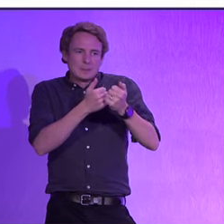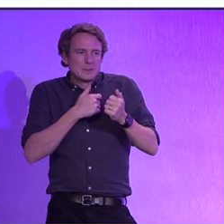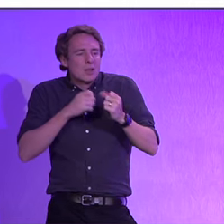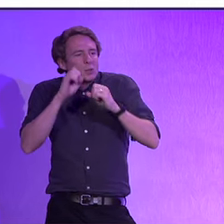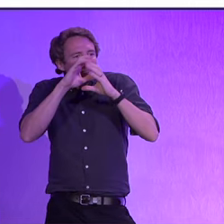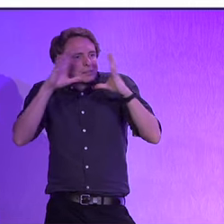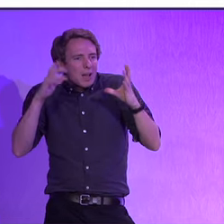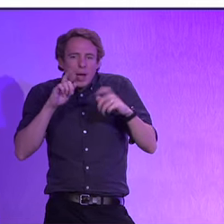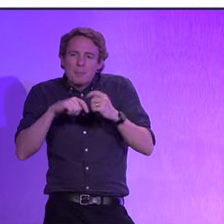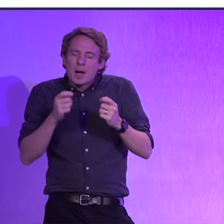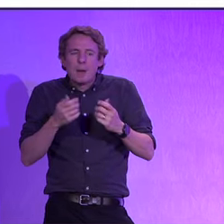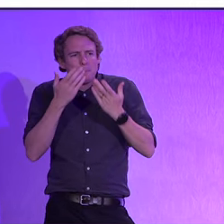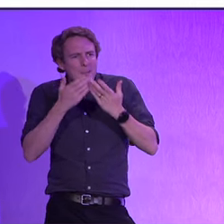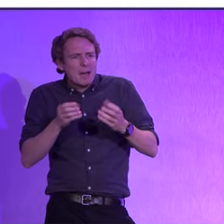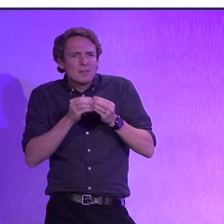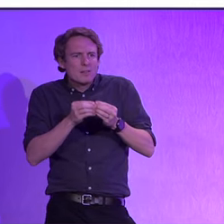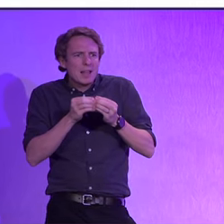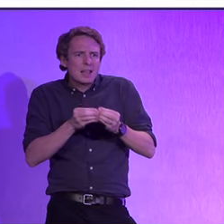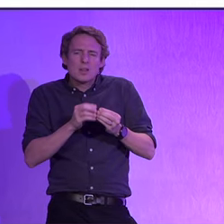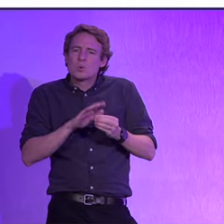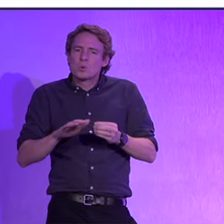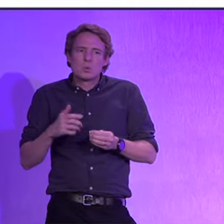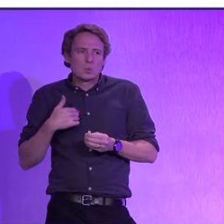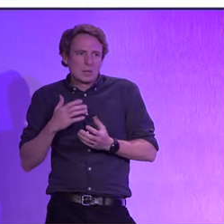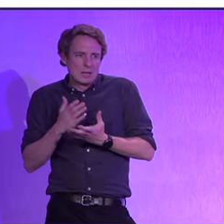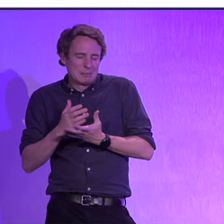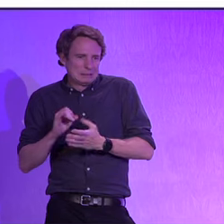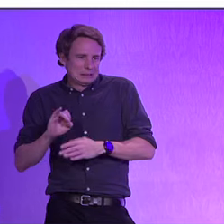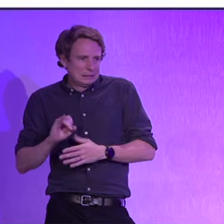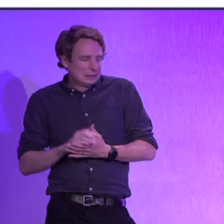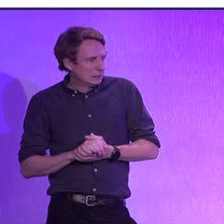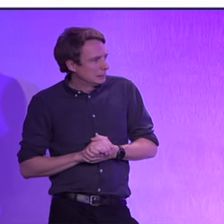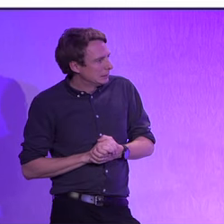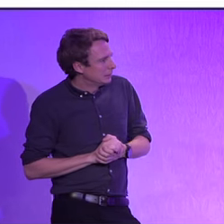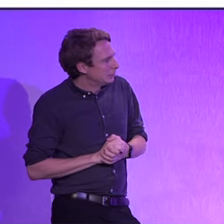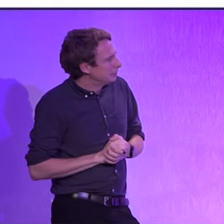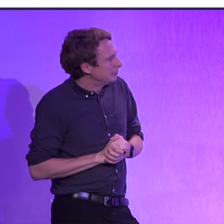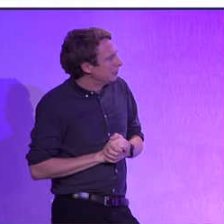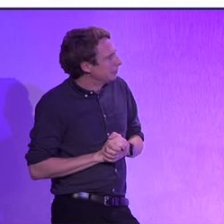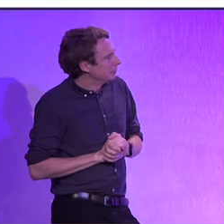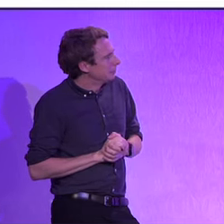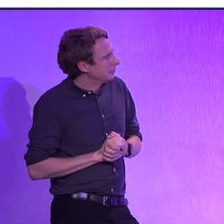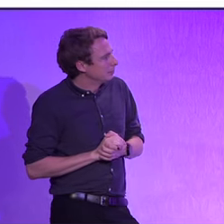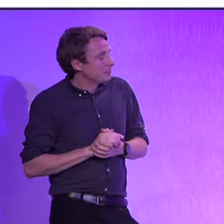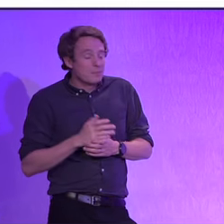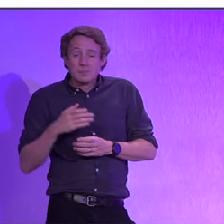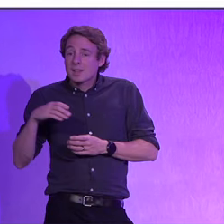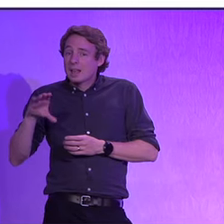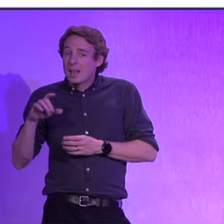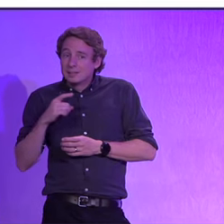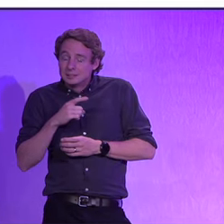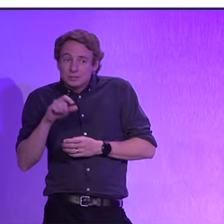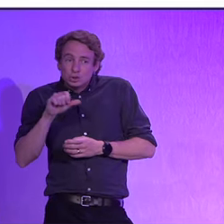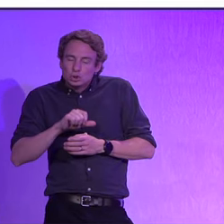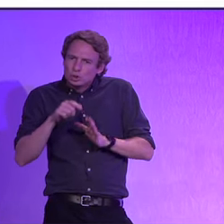And in this guise, merit becomes not a measure of caliber, but a male of consequence. The very